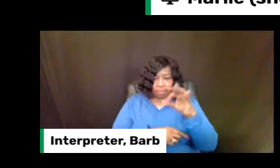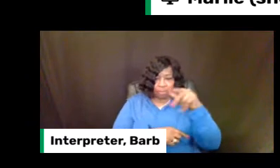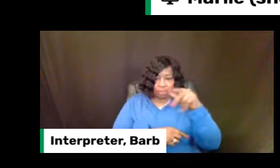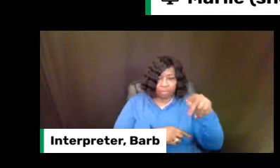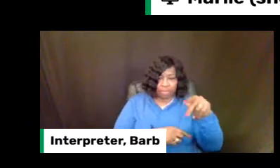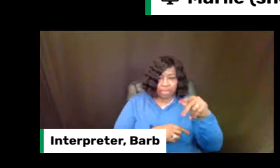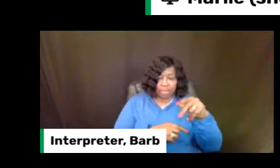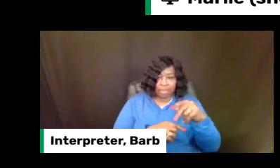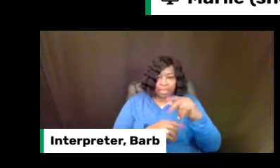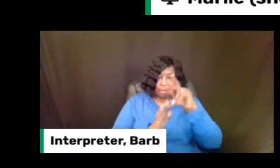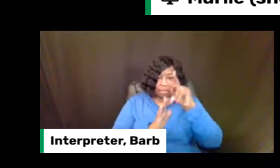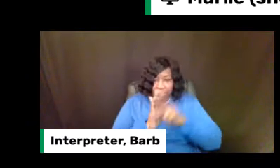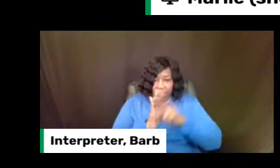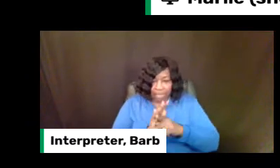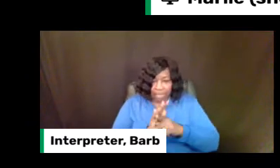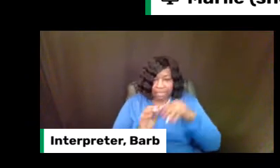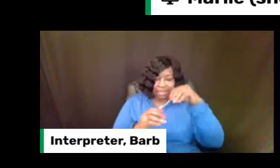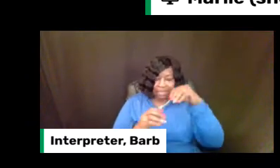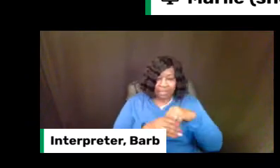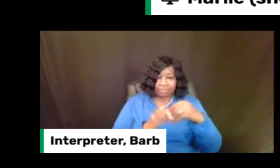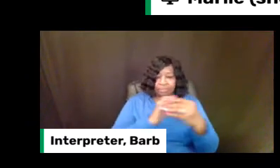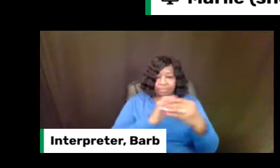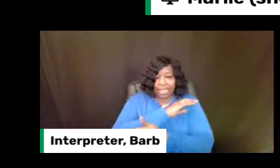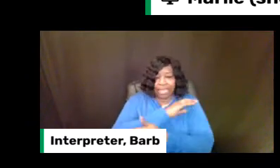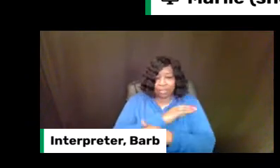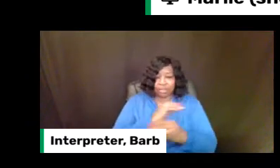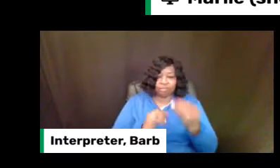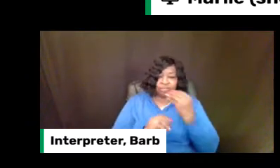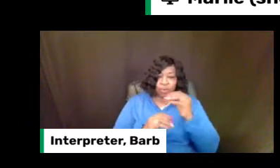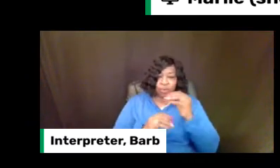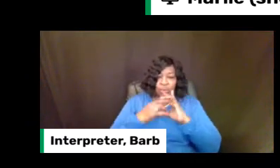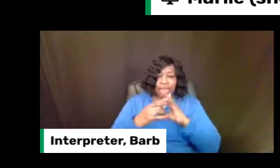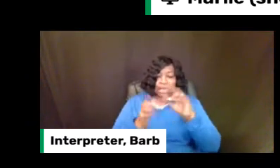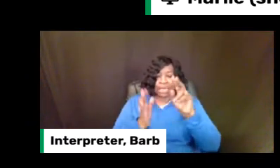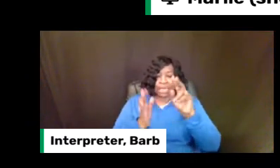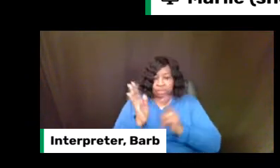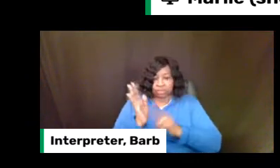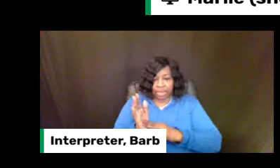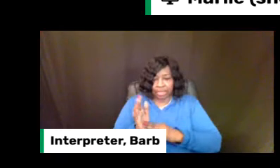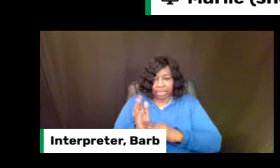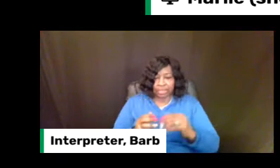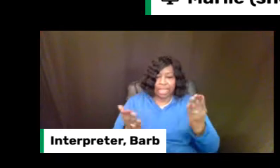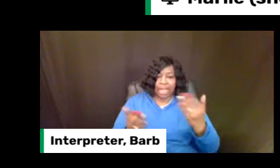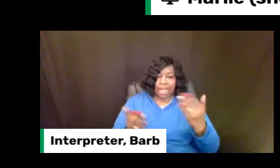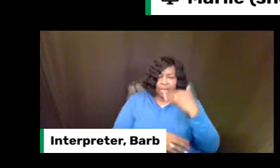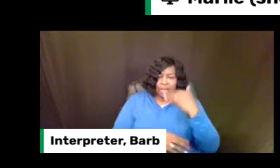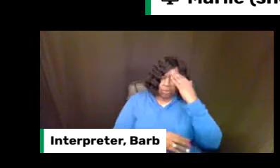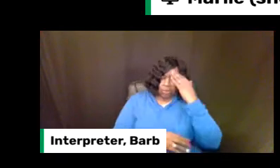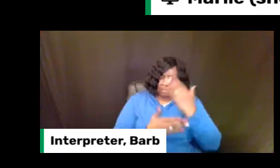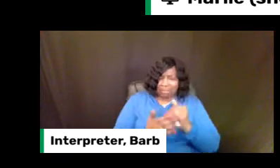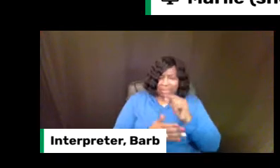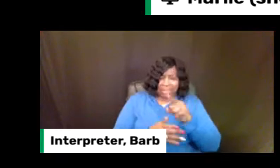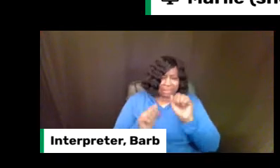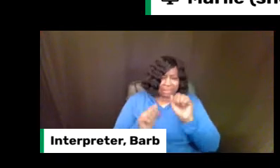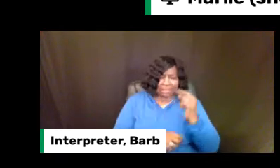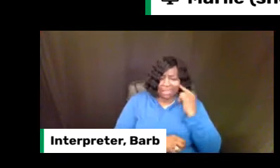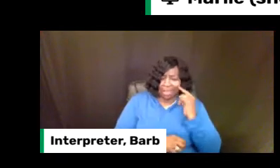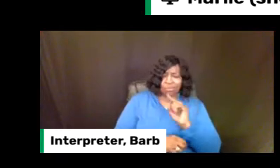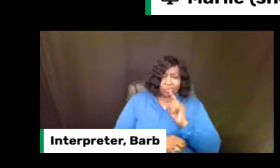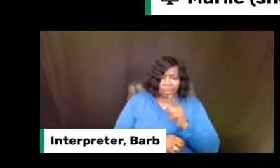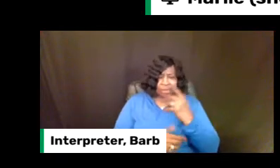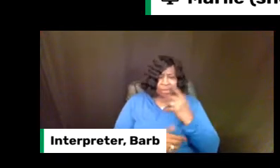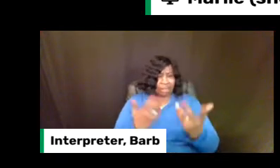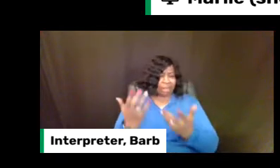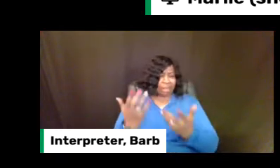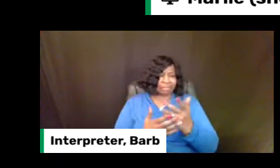the county's food-related contracts and solicitations. So I know some of this can sound really kind of